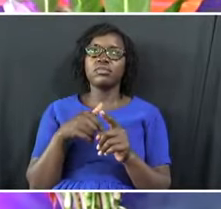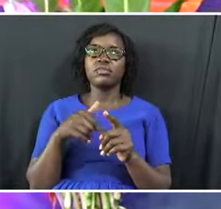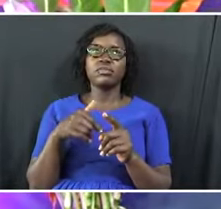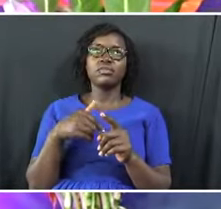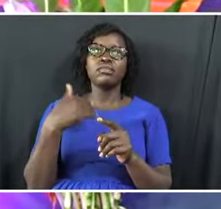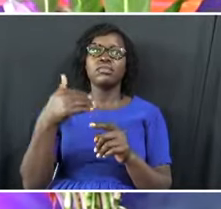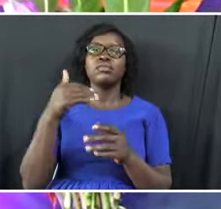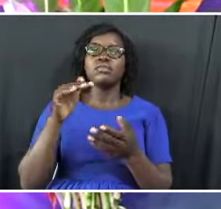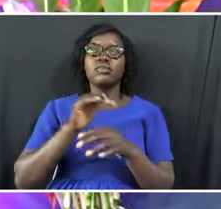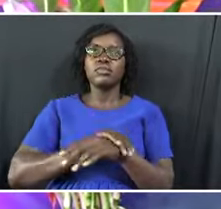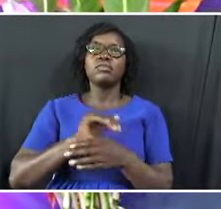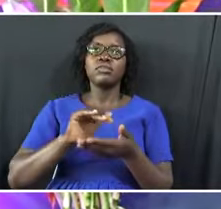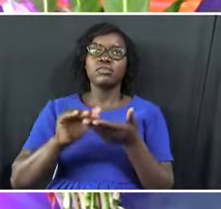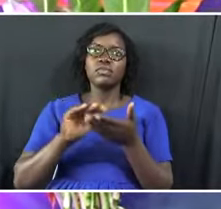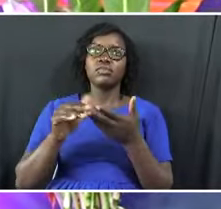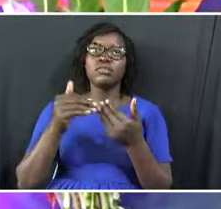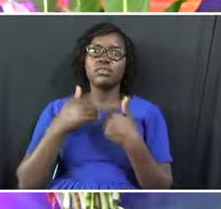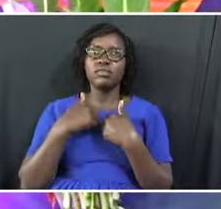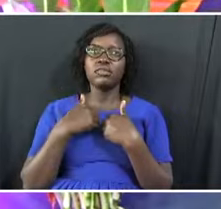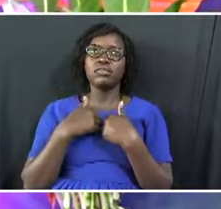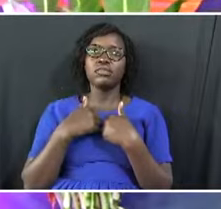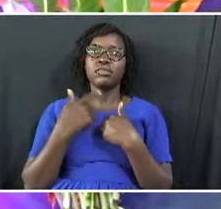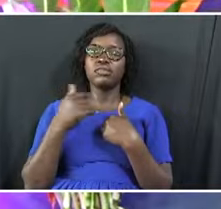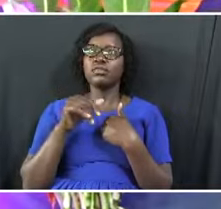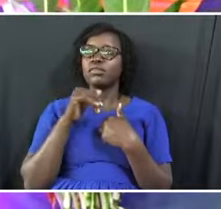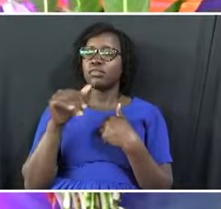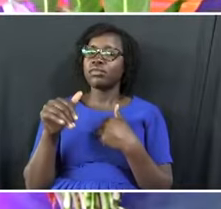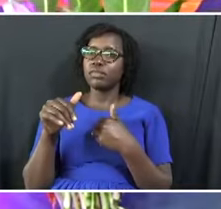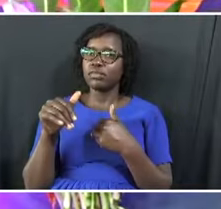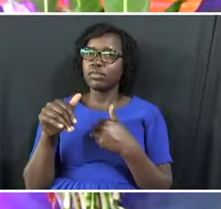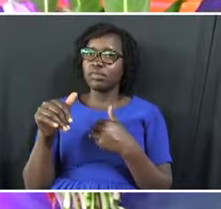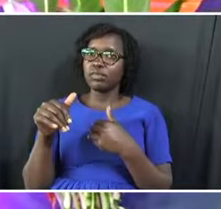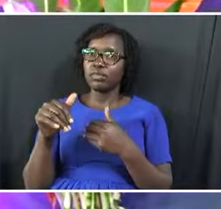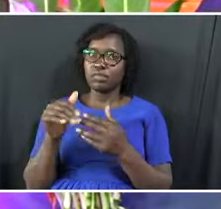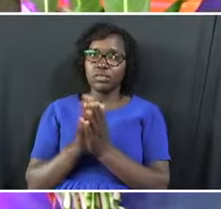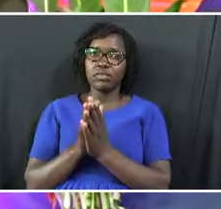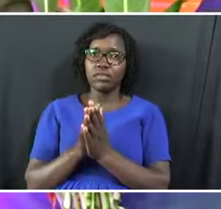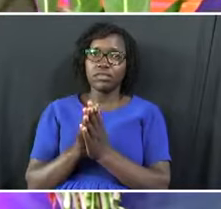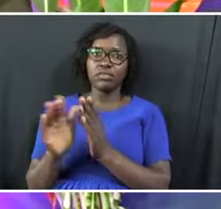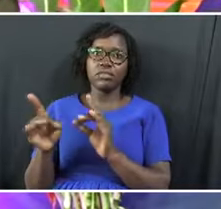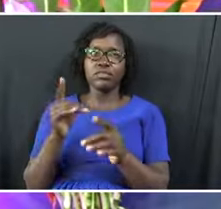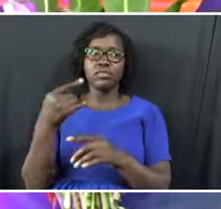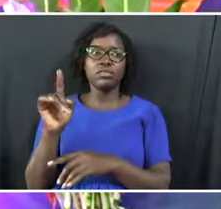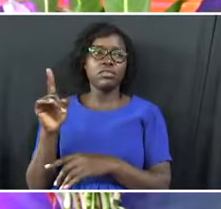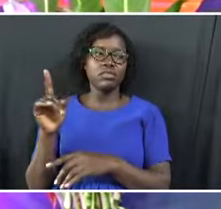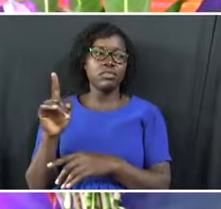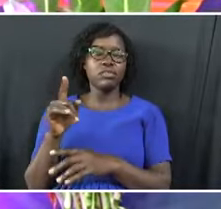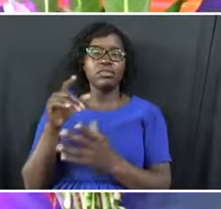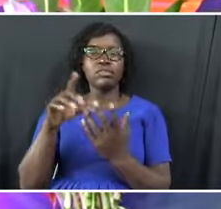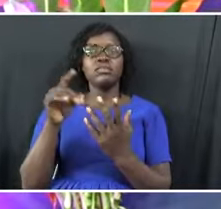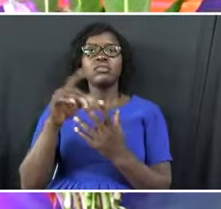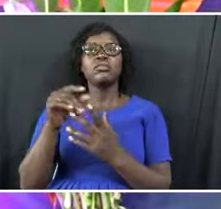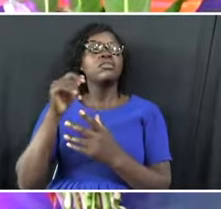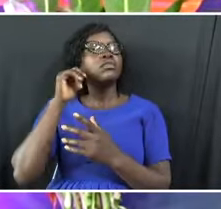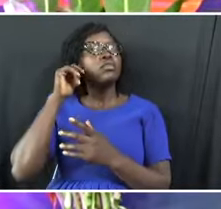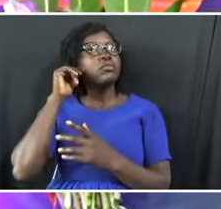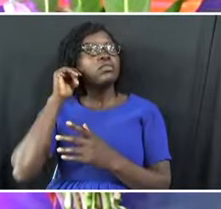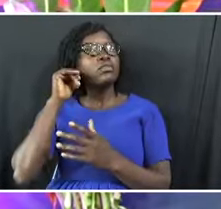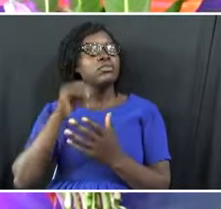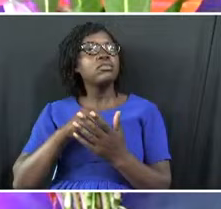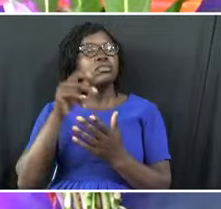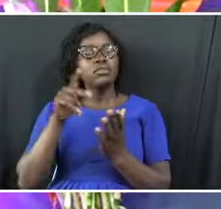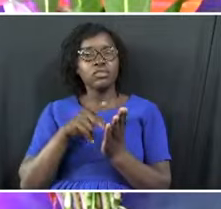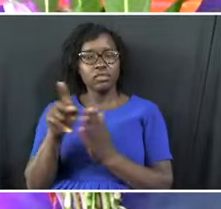good excuses for not doing what is right. Brethren, let us choose to obey. It will